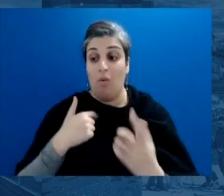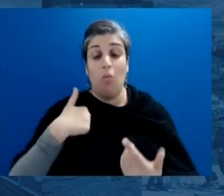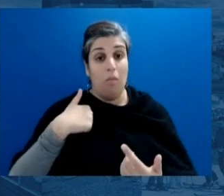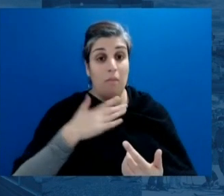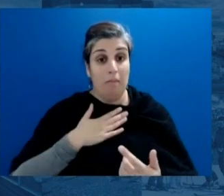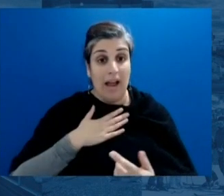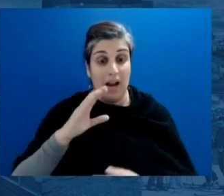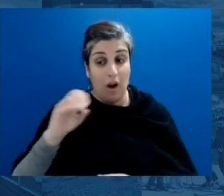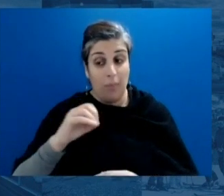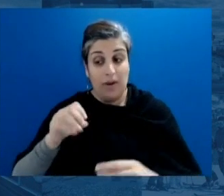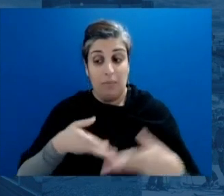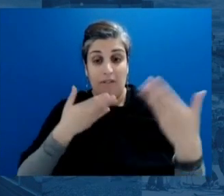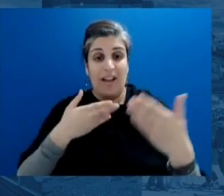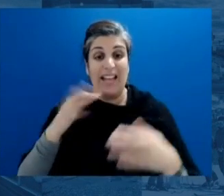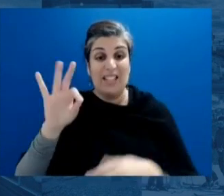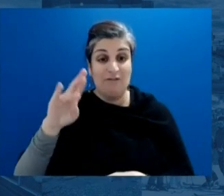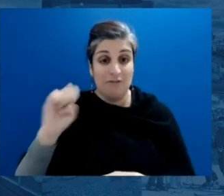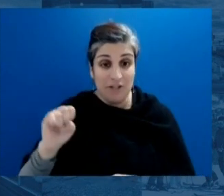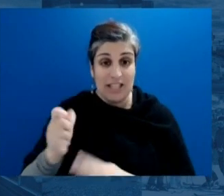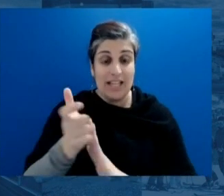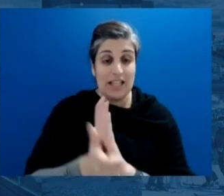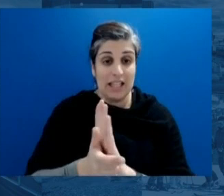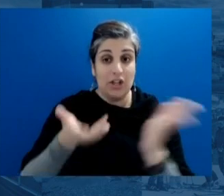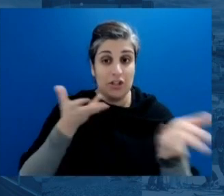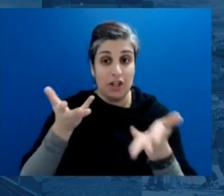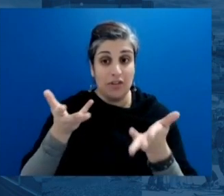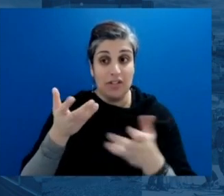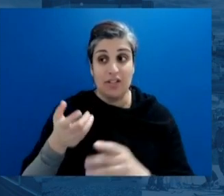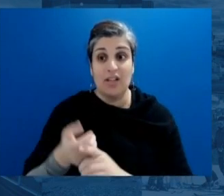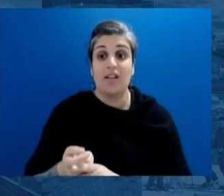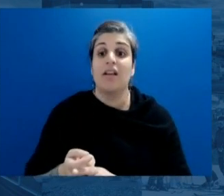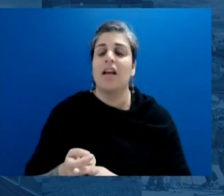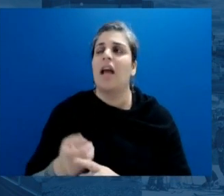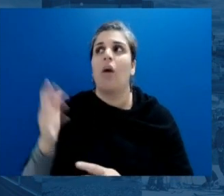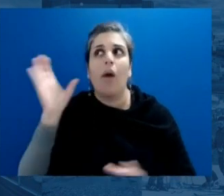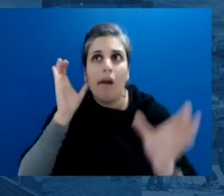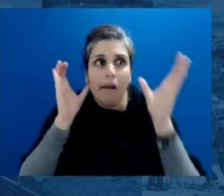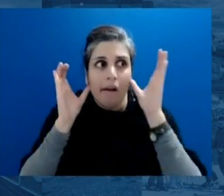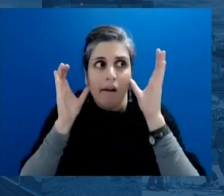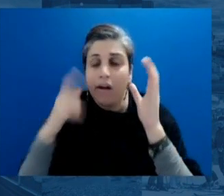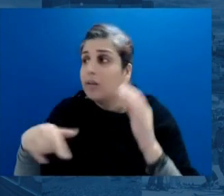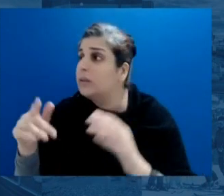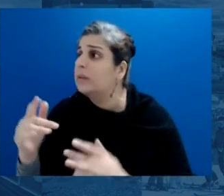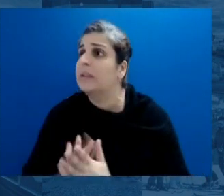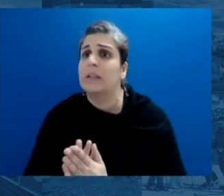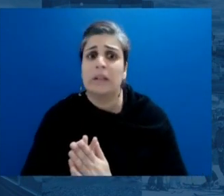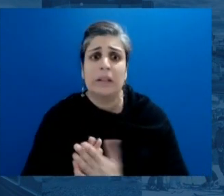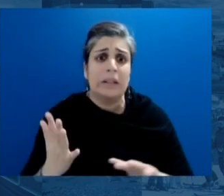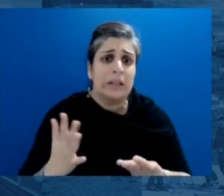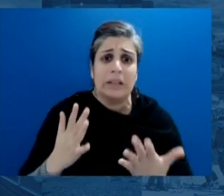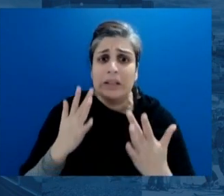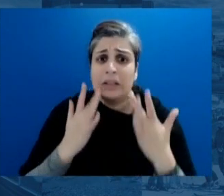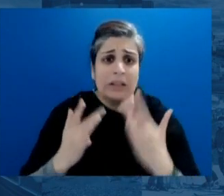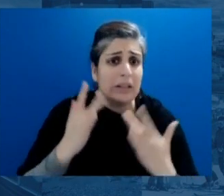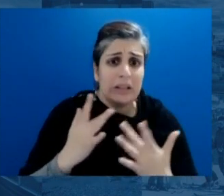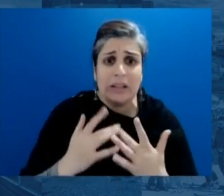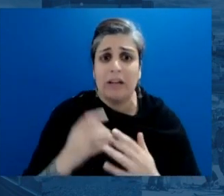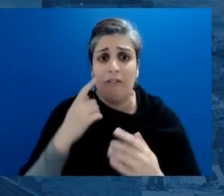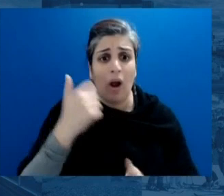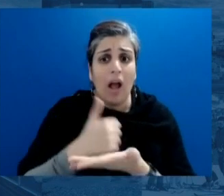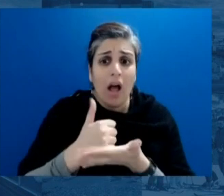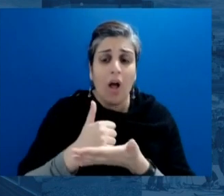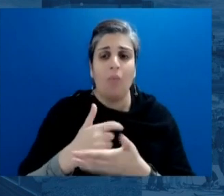low-income New Yorkers, and we hear from New Yorkers who are desperate for help. We hear from them through our hotlines and at clinics and